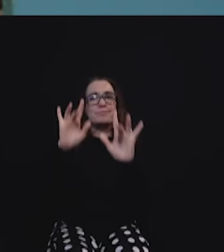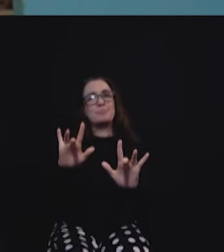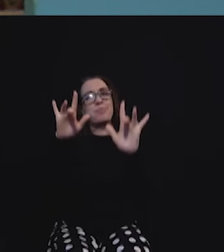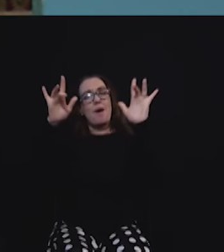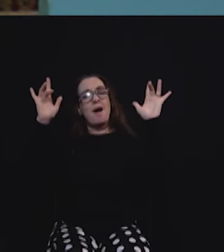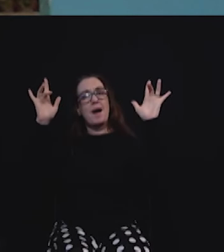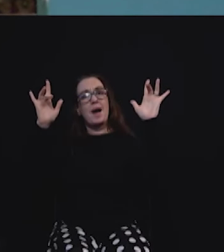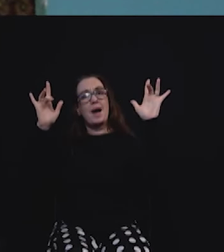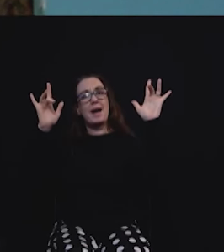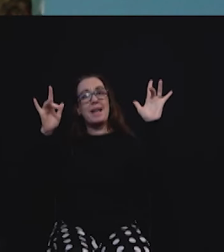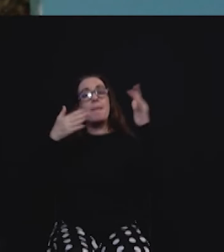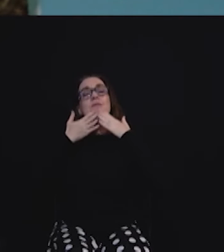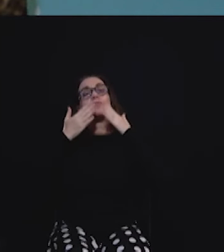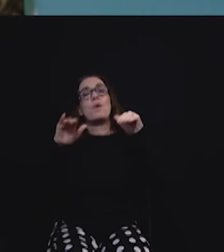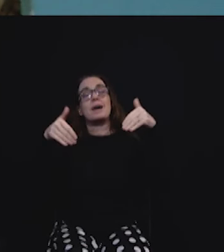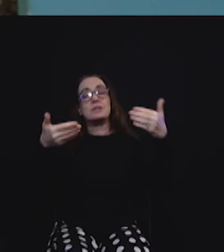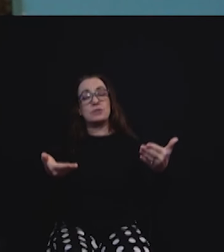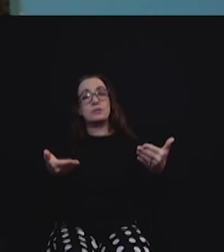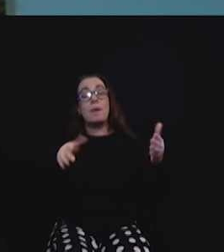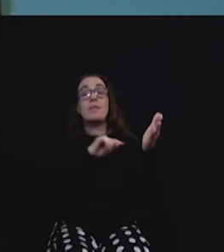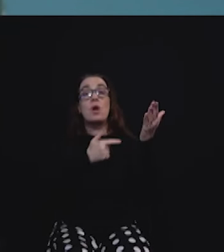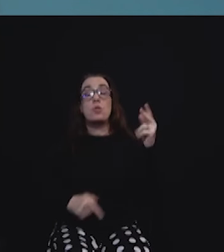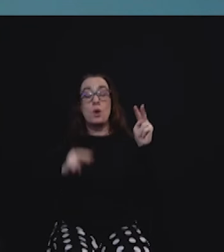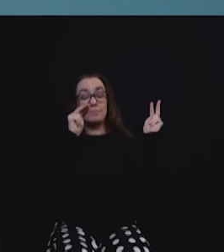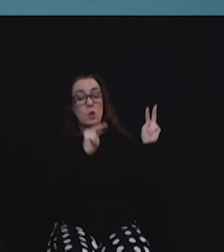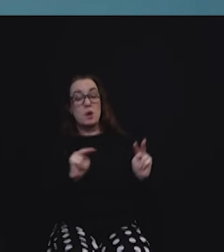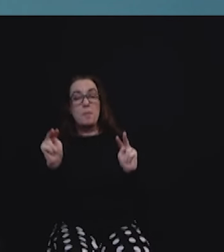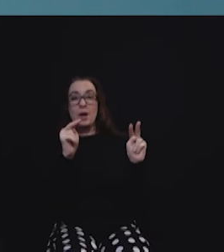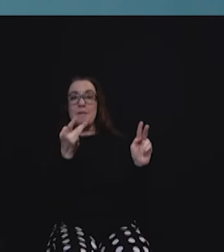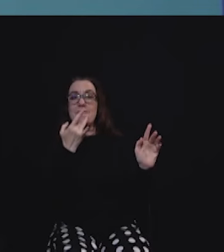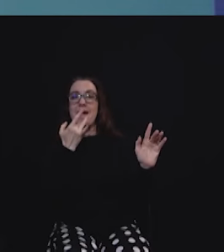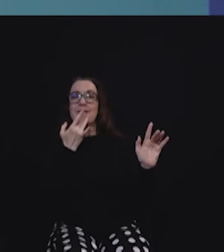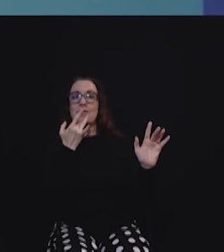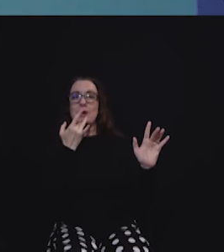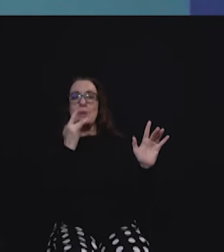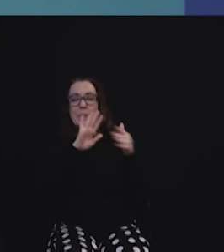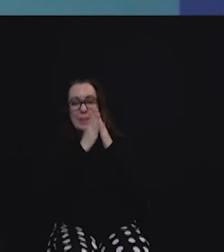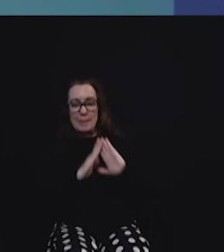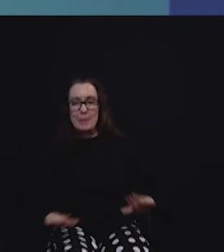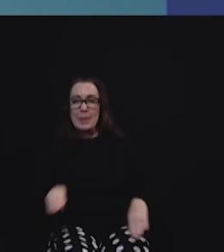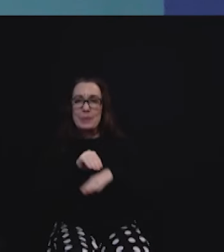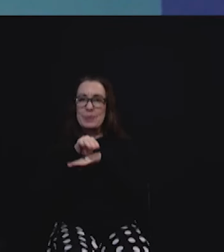you and be gracious to you. May the Lord look upon you with his favor and give you his peace.